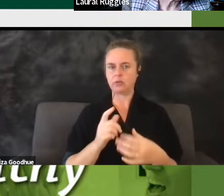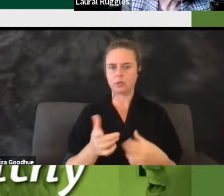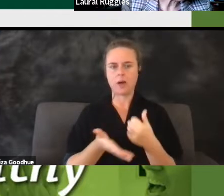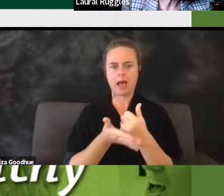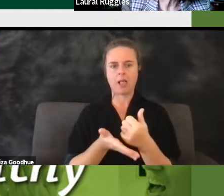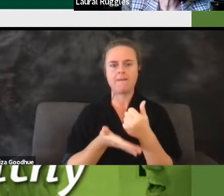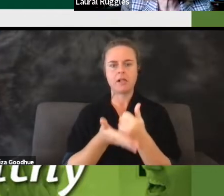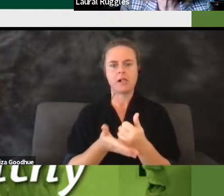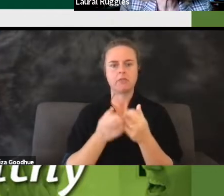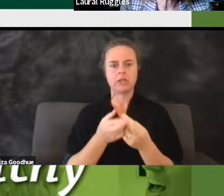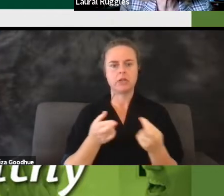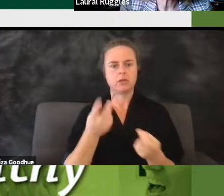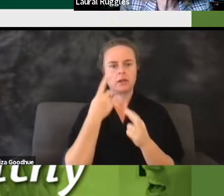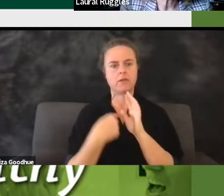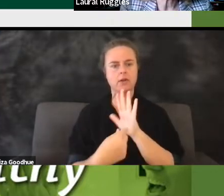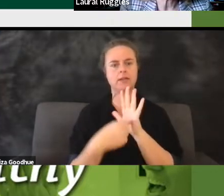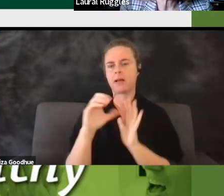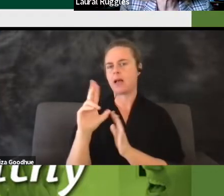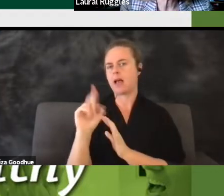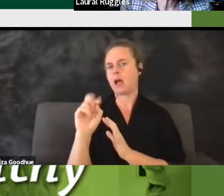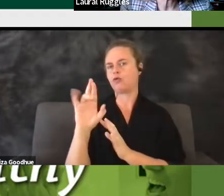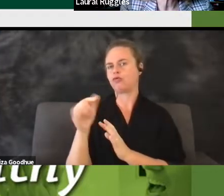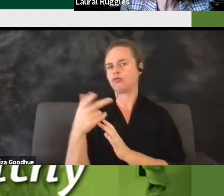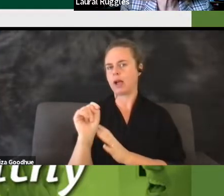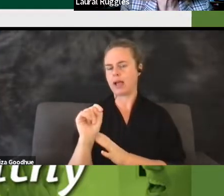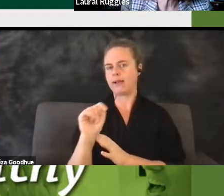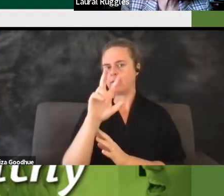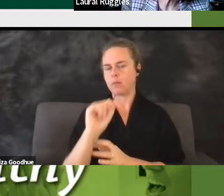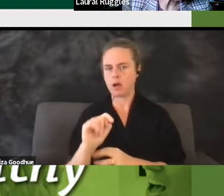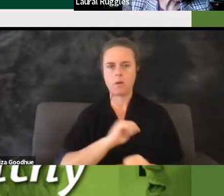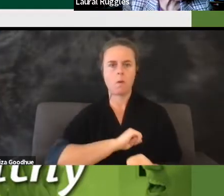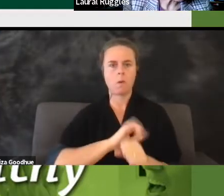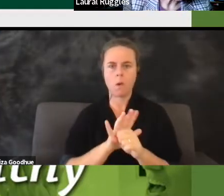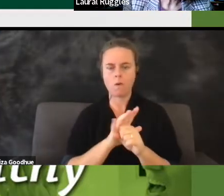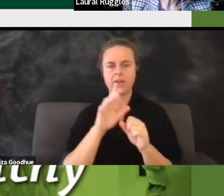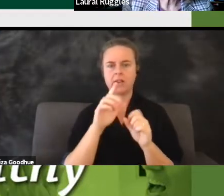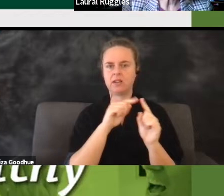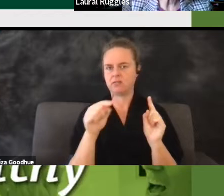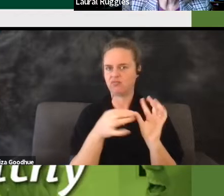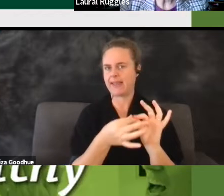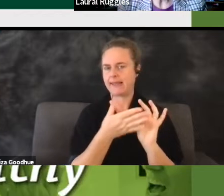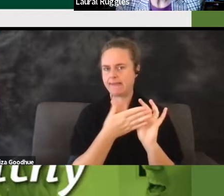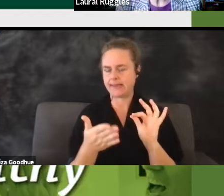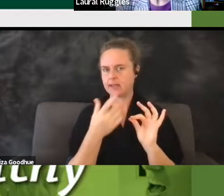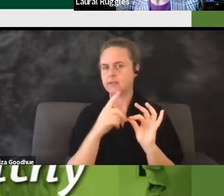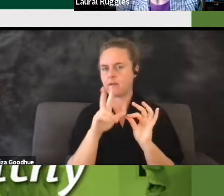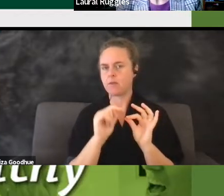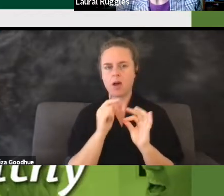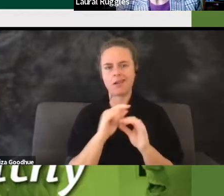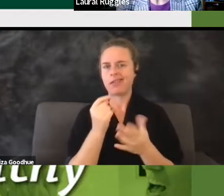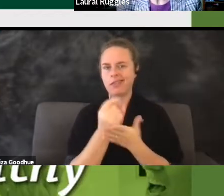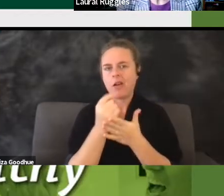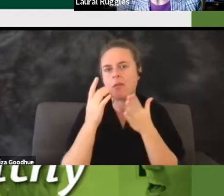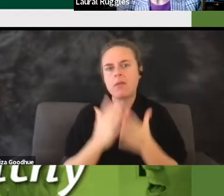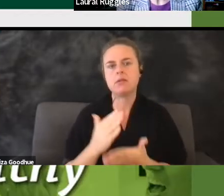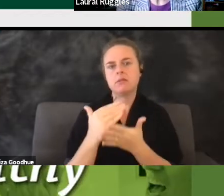and Outright Vermont, and also a list of local counselors and therapists here. You'll find other tools and